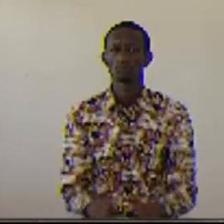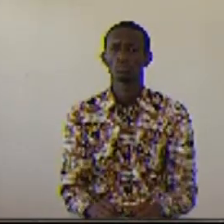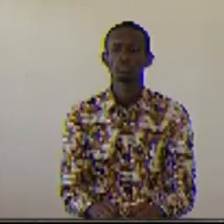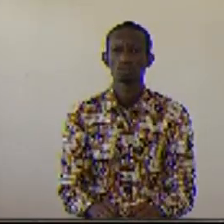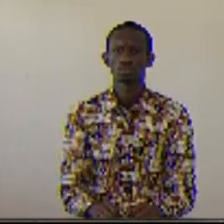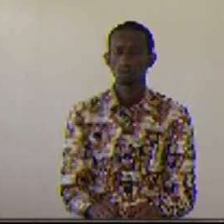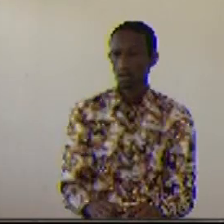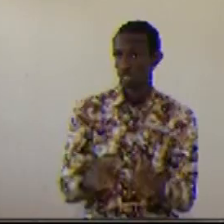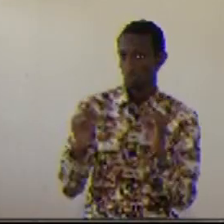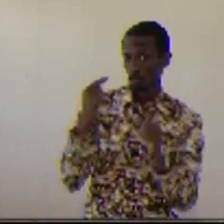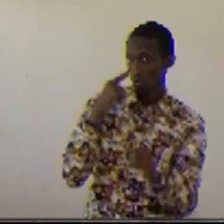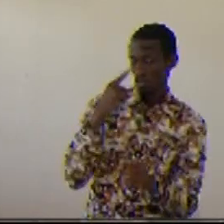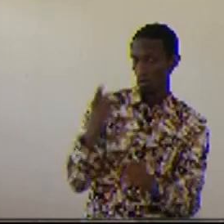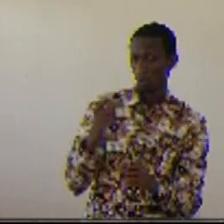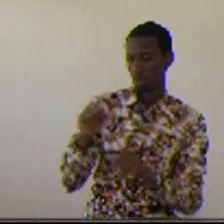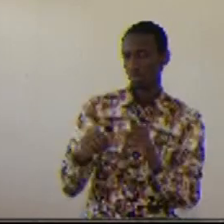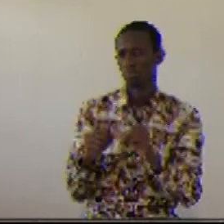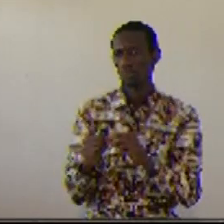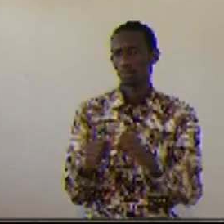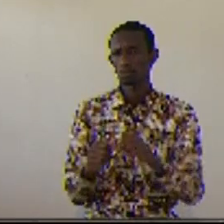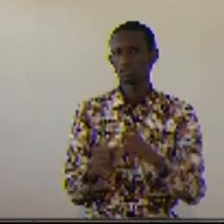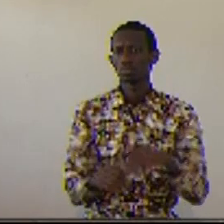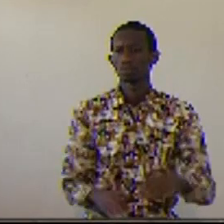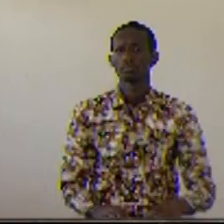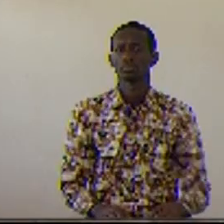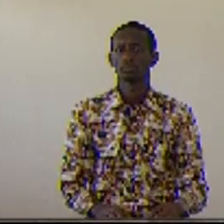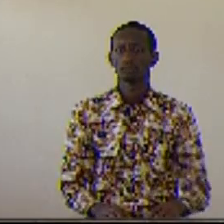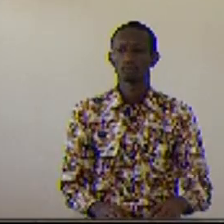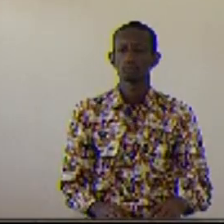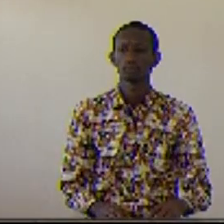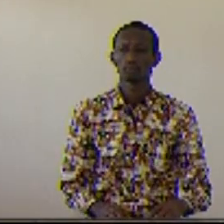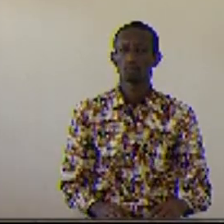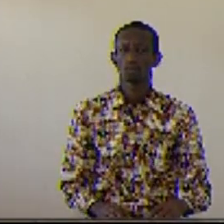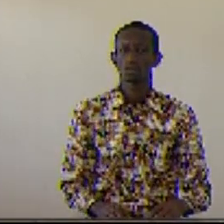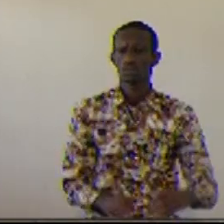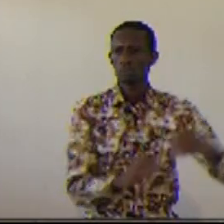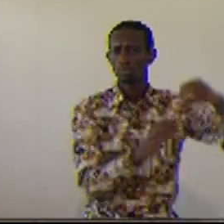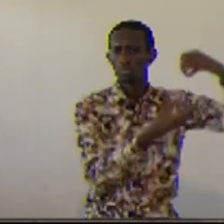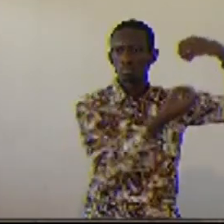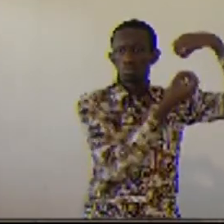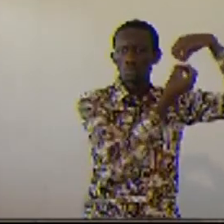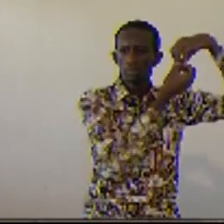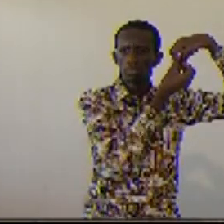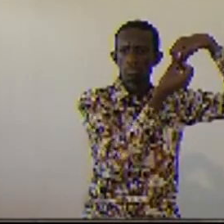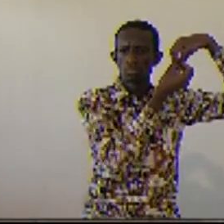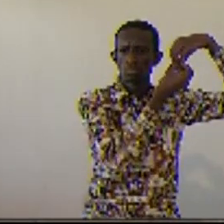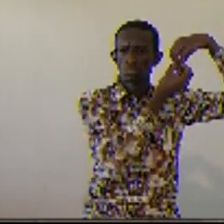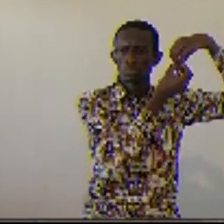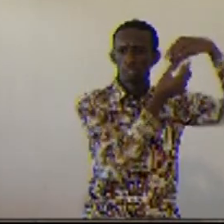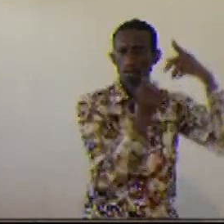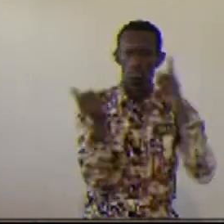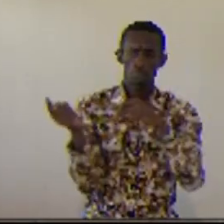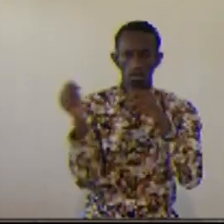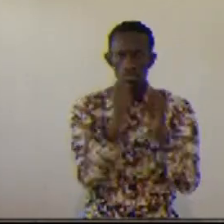the overlapping, this is what I mean, like this. So they come together in this form. That